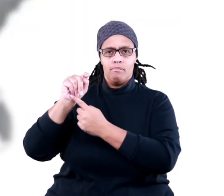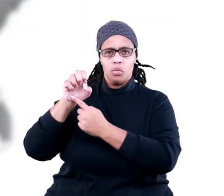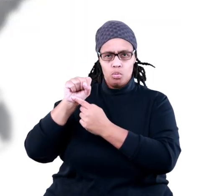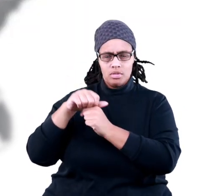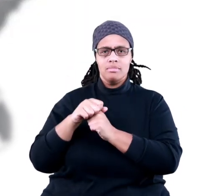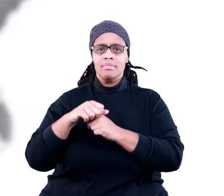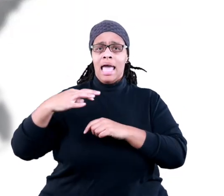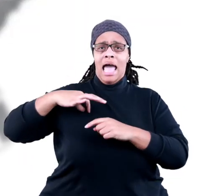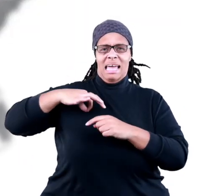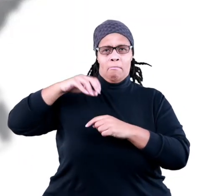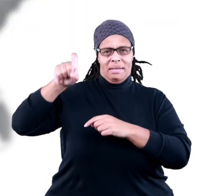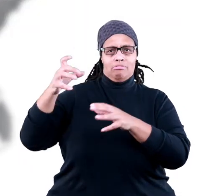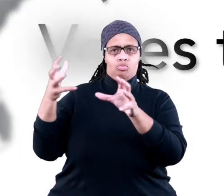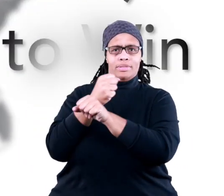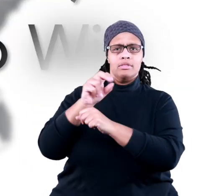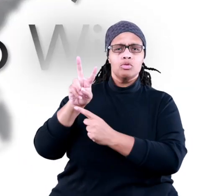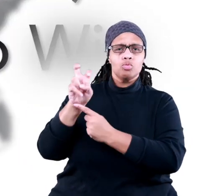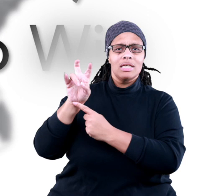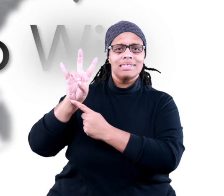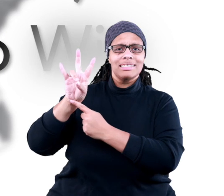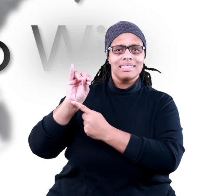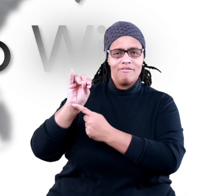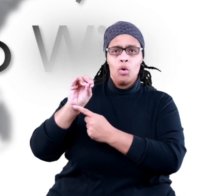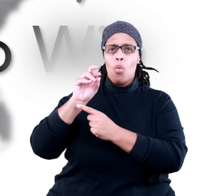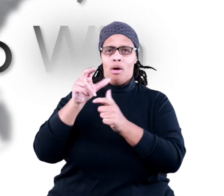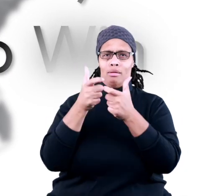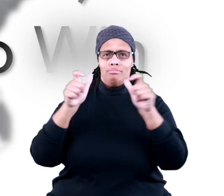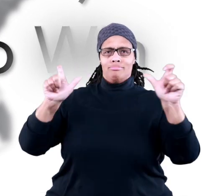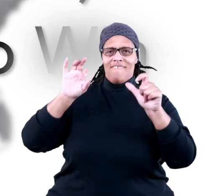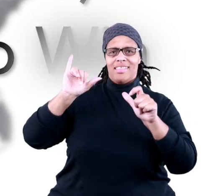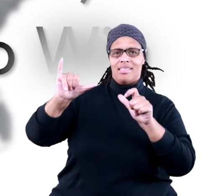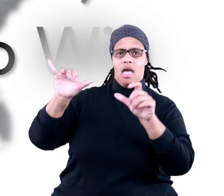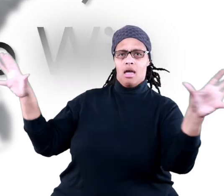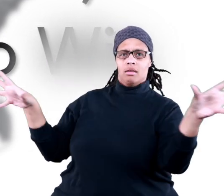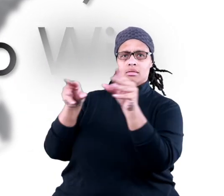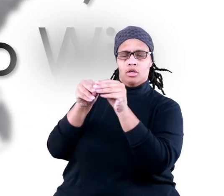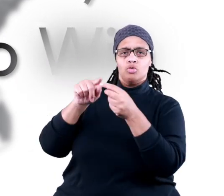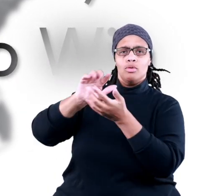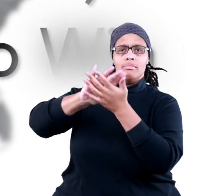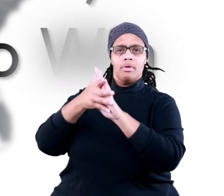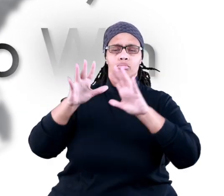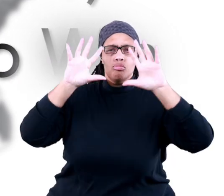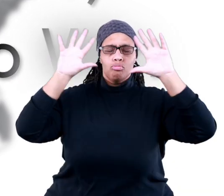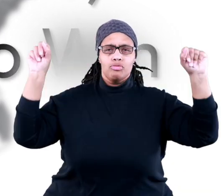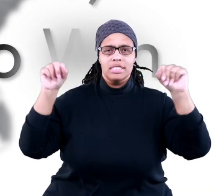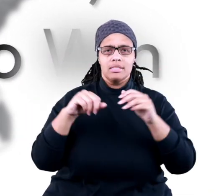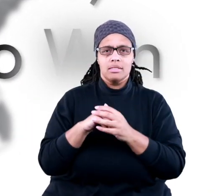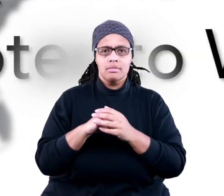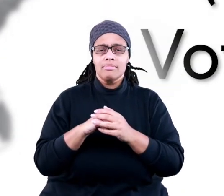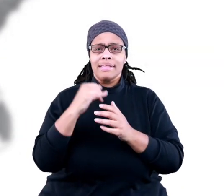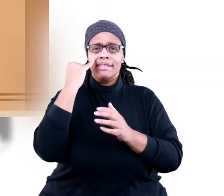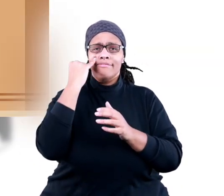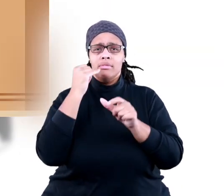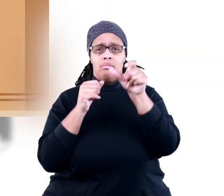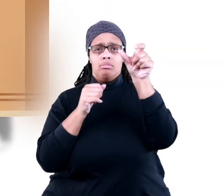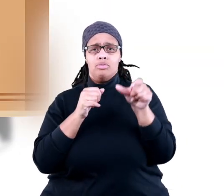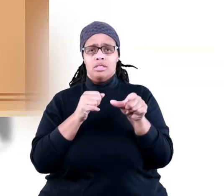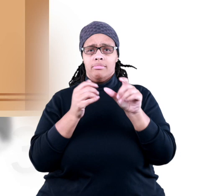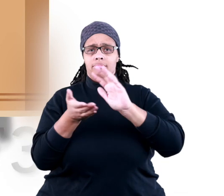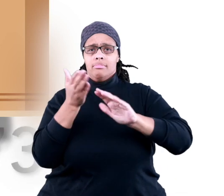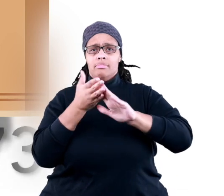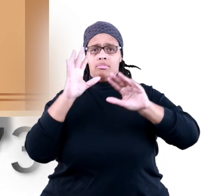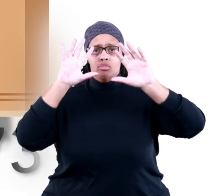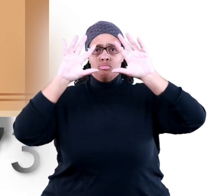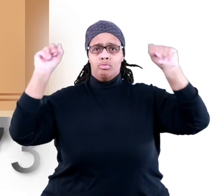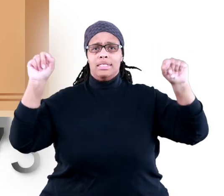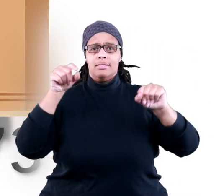So a candidate would need to win 270, or a majority of that total, to become president. So,